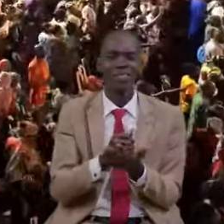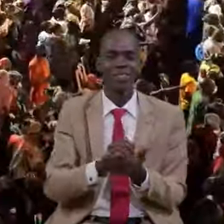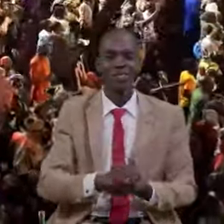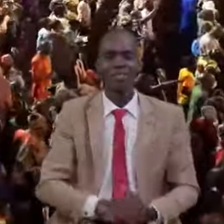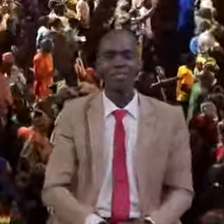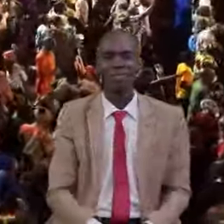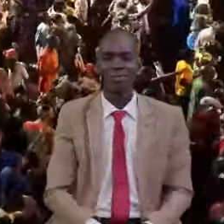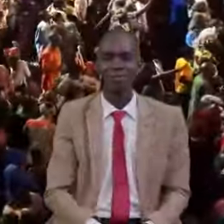oh